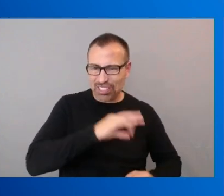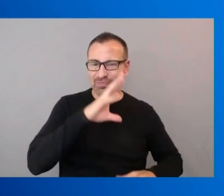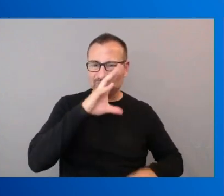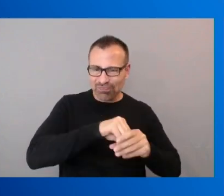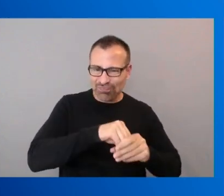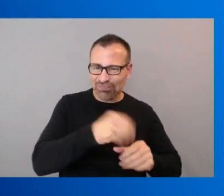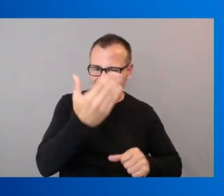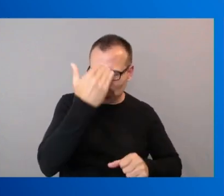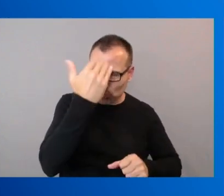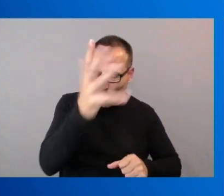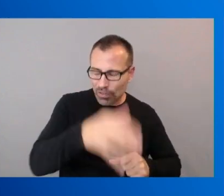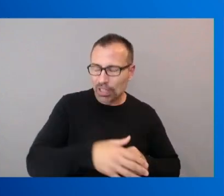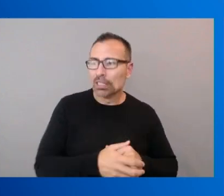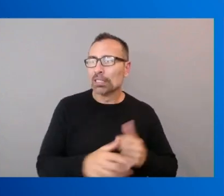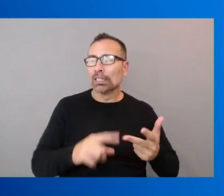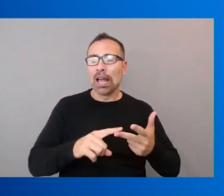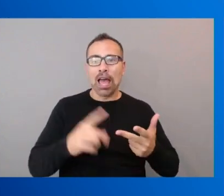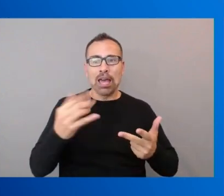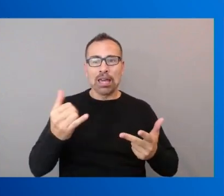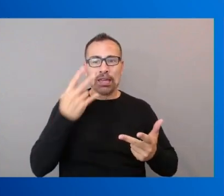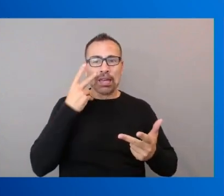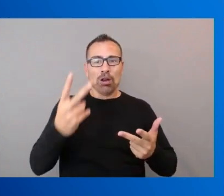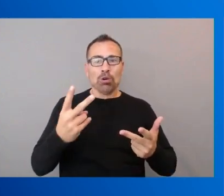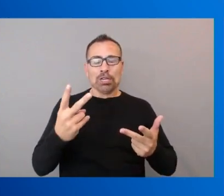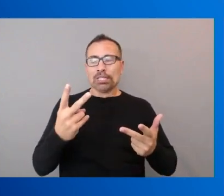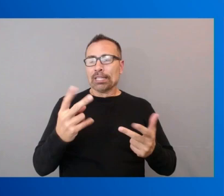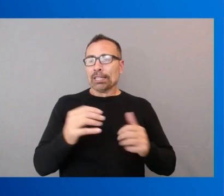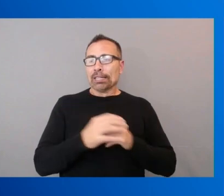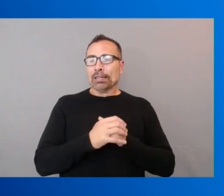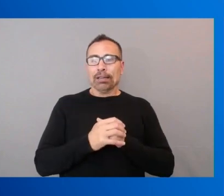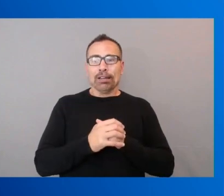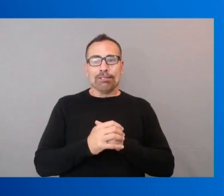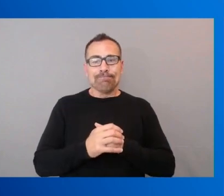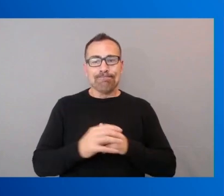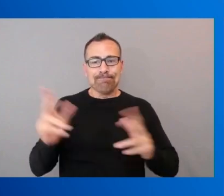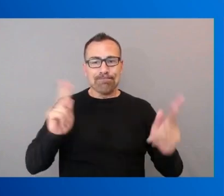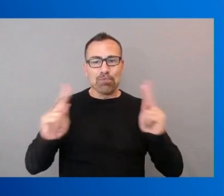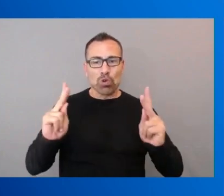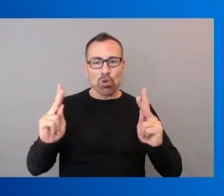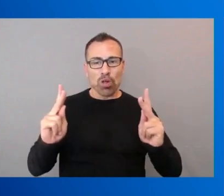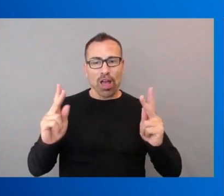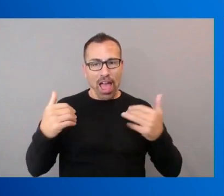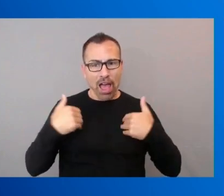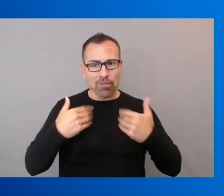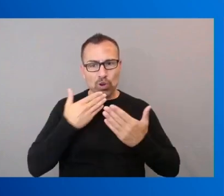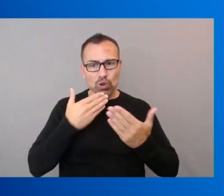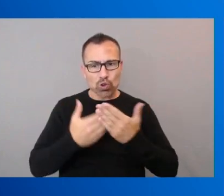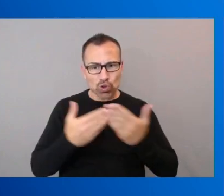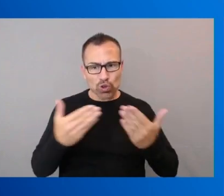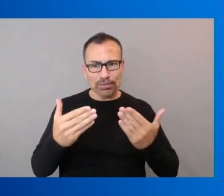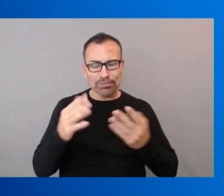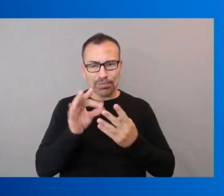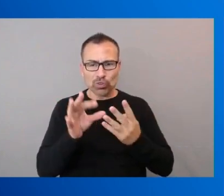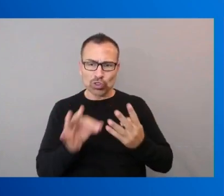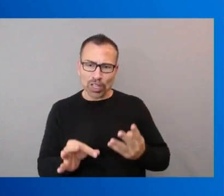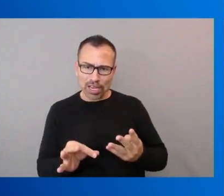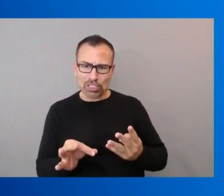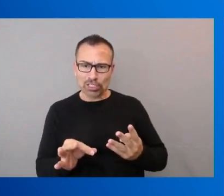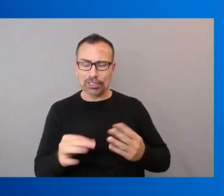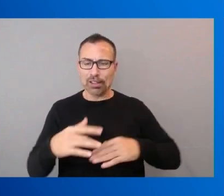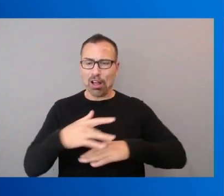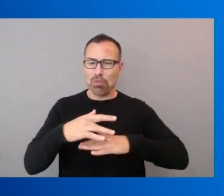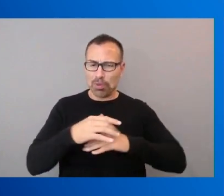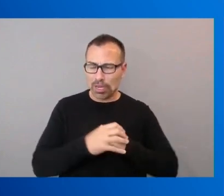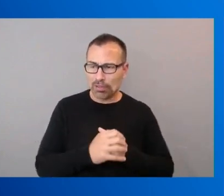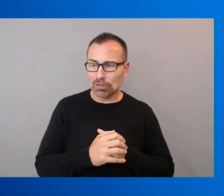already seeing this massive point where you have a pretty good selection of primitives, right? I think we are shifted to that world like serverless